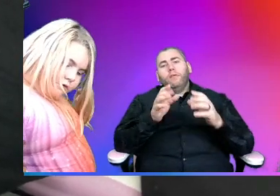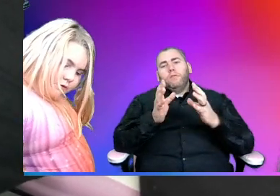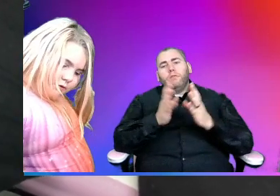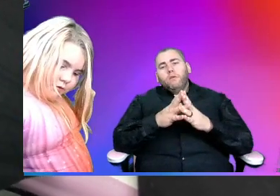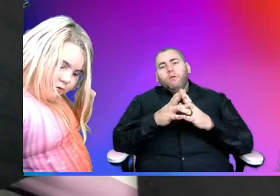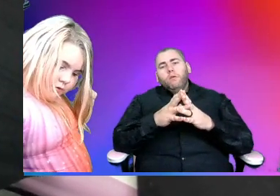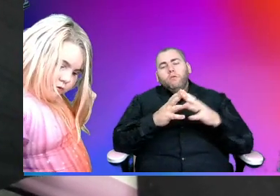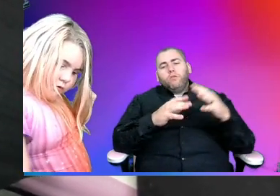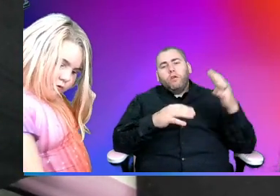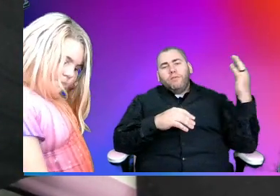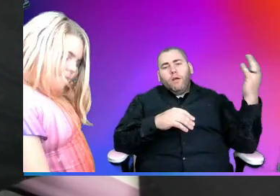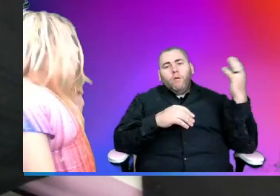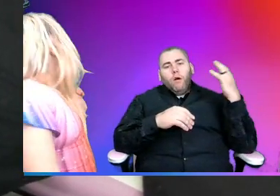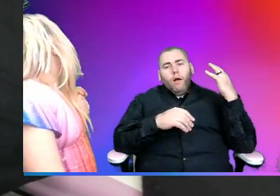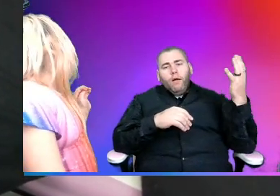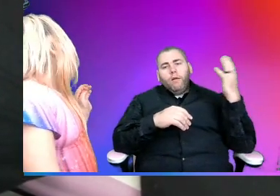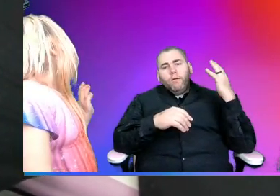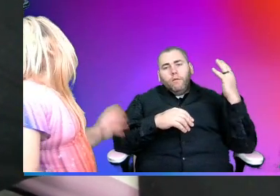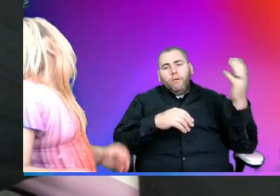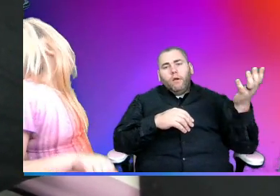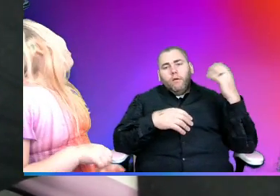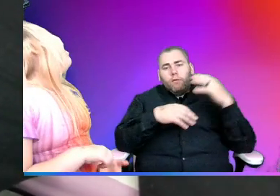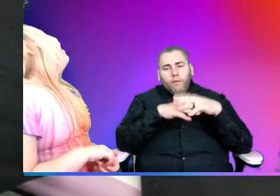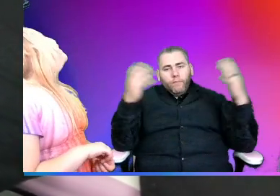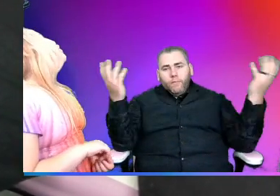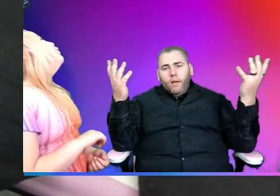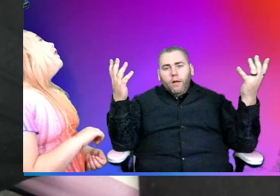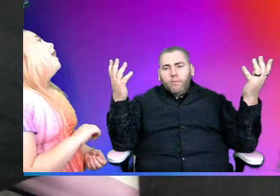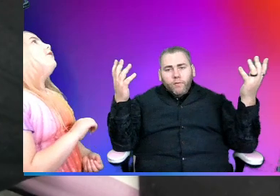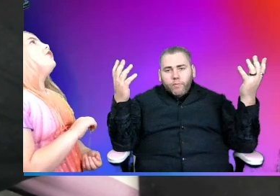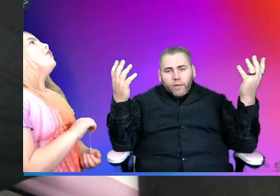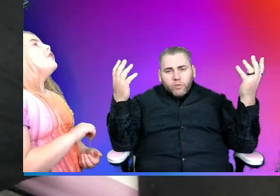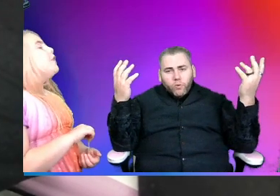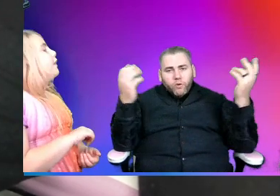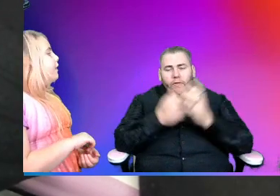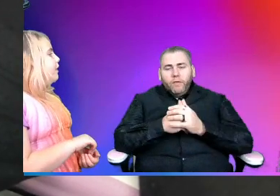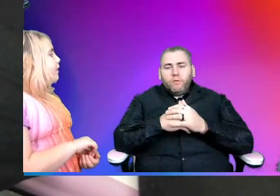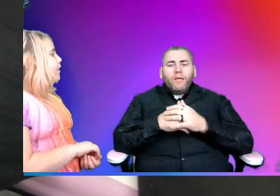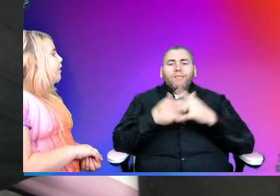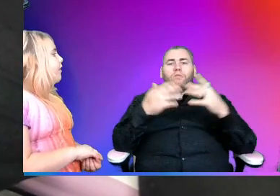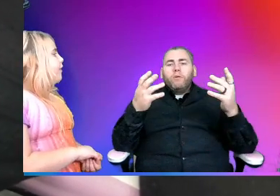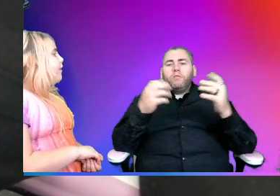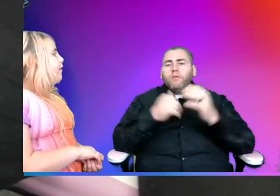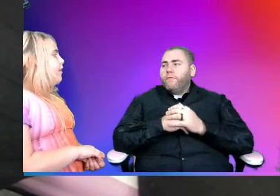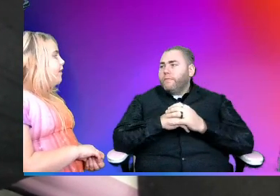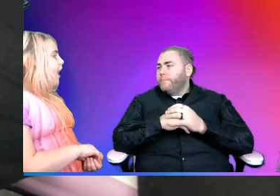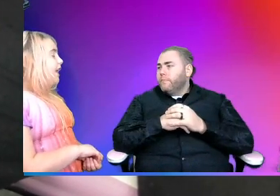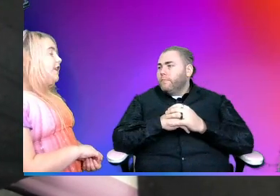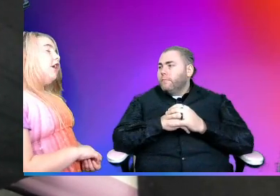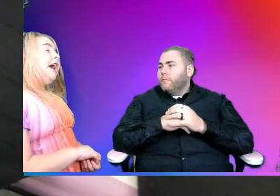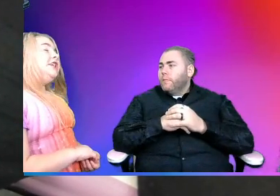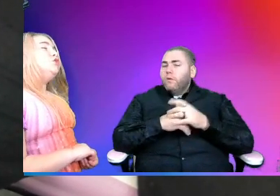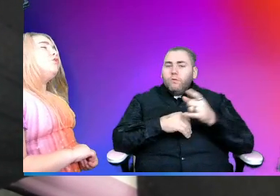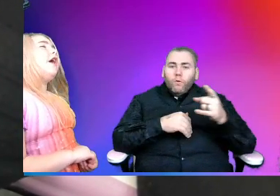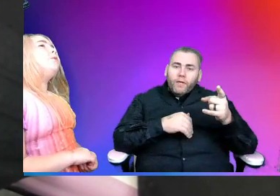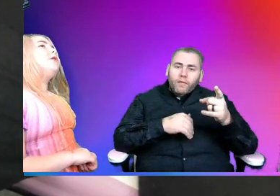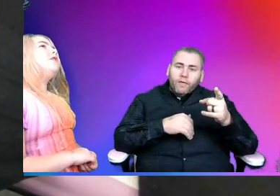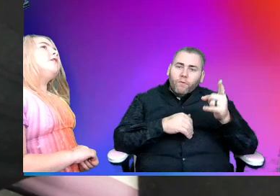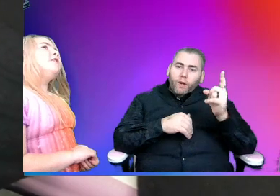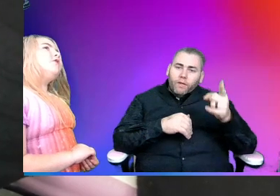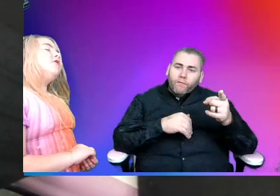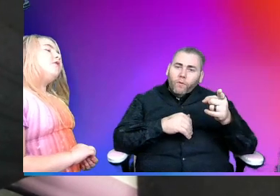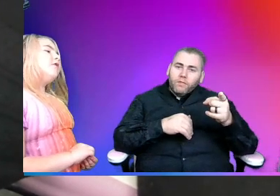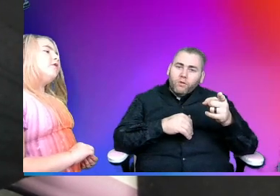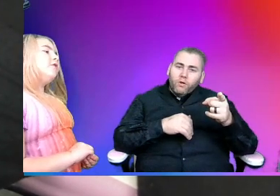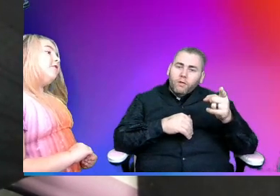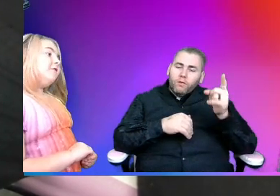these things, check us out on I do on have my tutorial videos. We got so much stuff. I I do have. Don't forget the